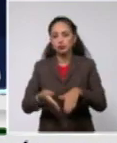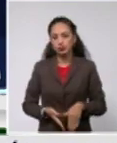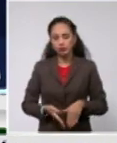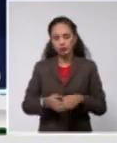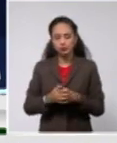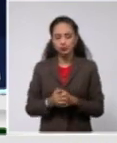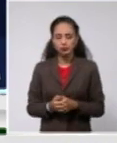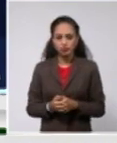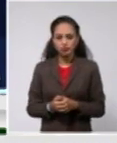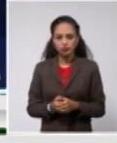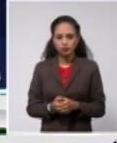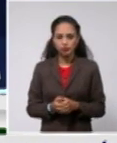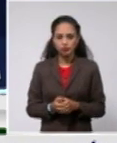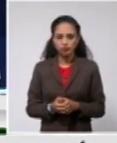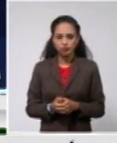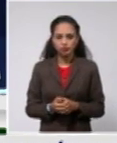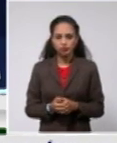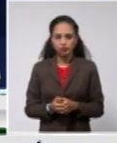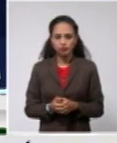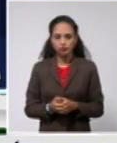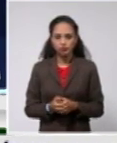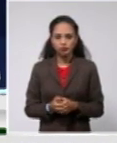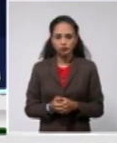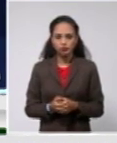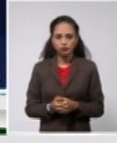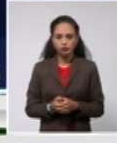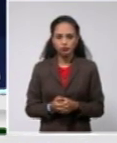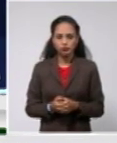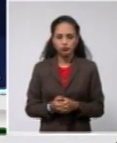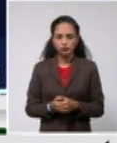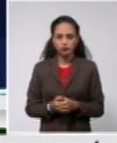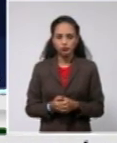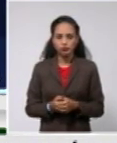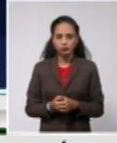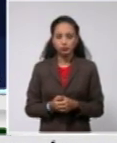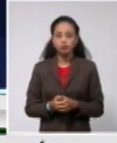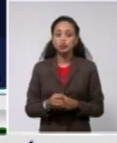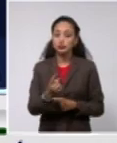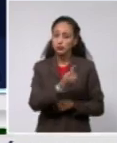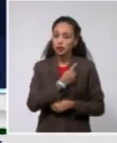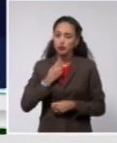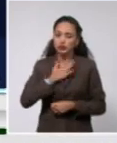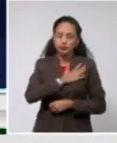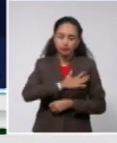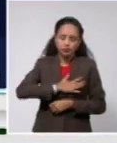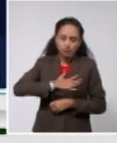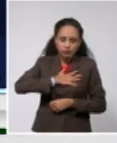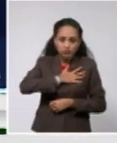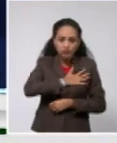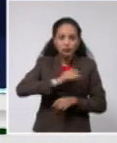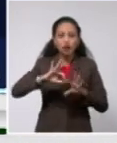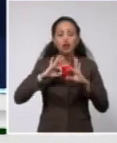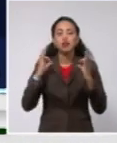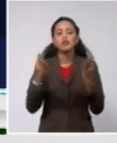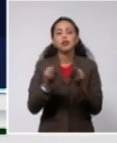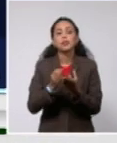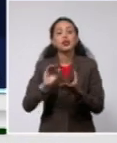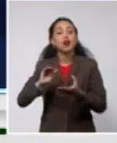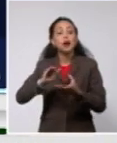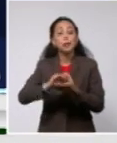of metabolic, respiratory, and neurological complications. Yesterday, he went